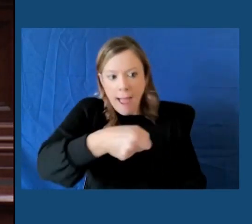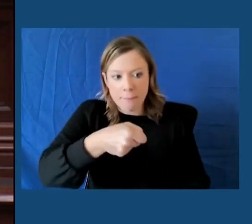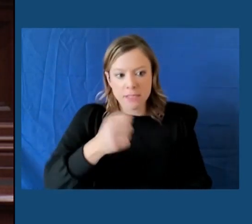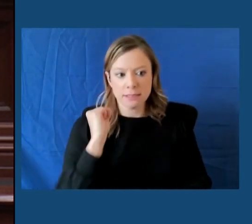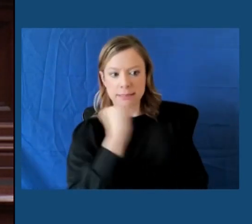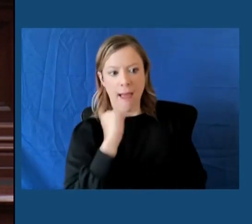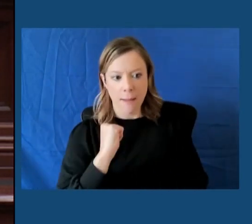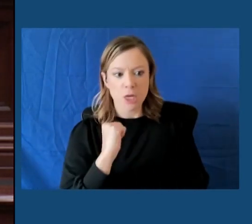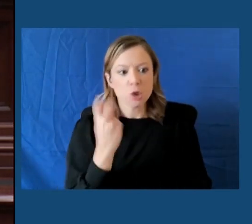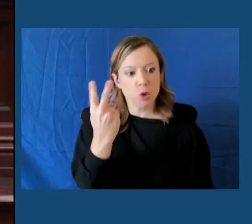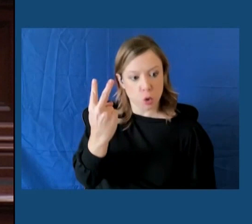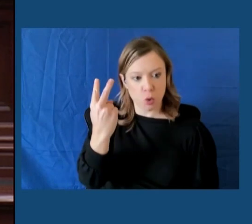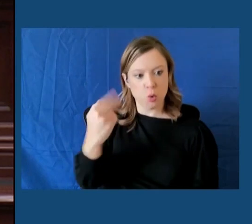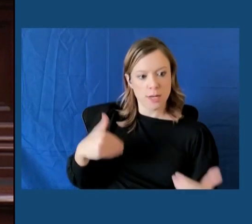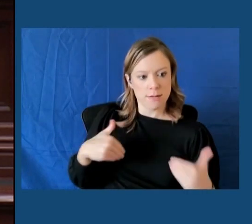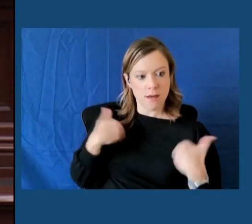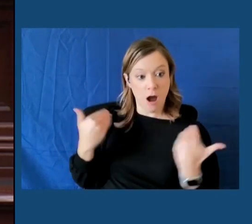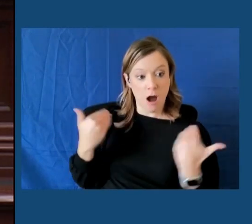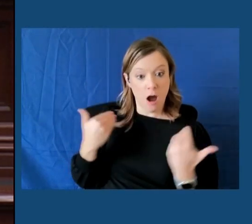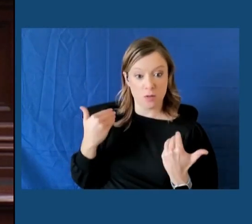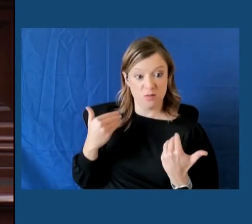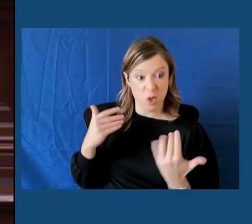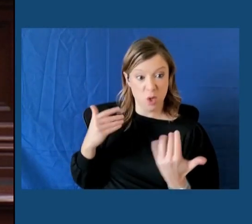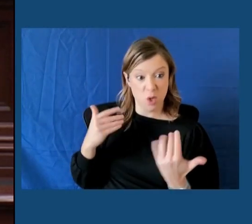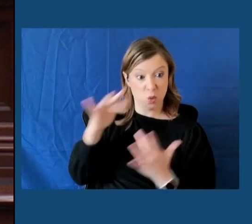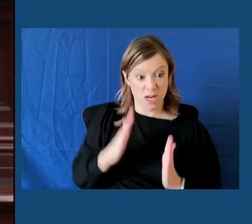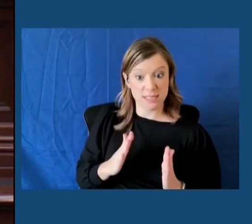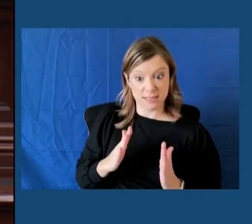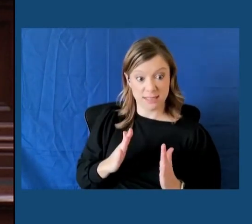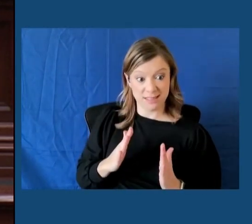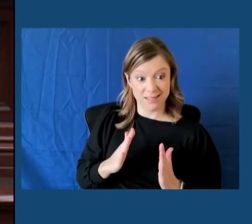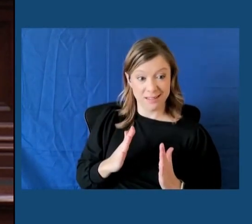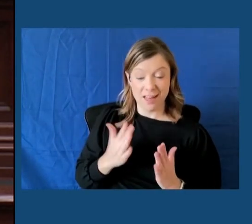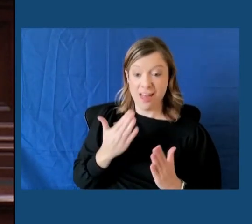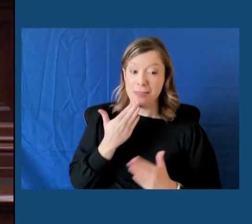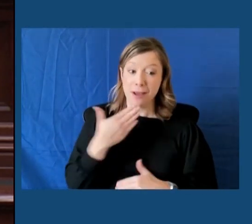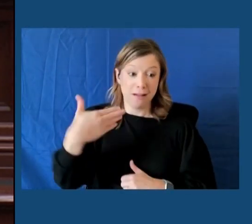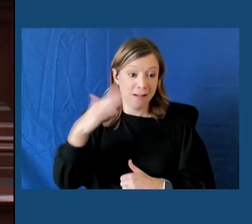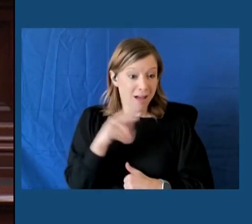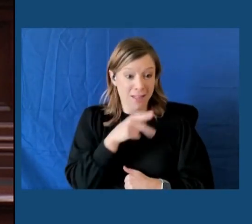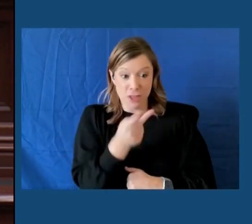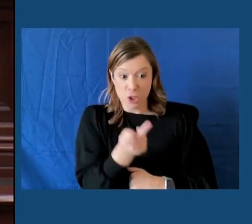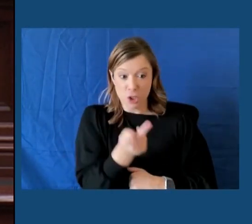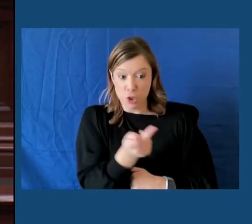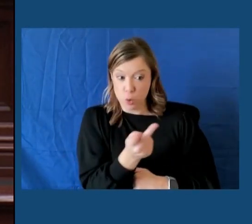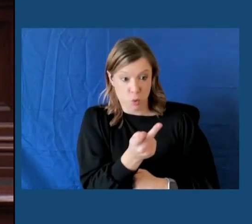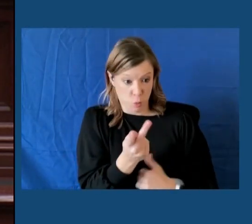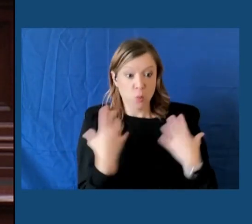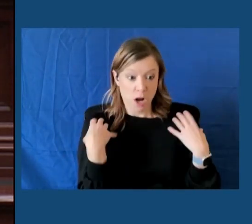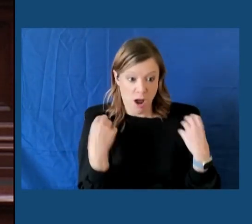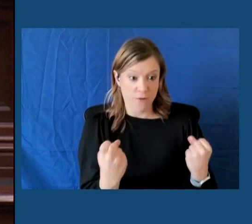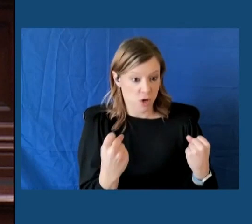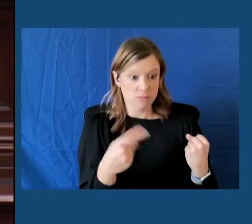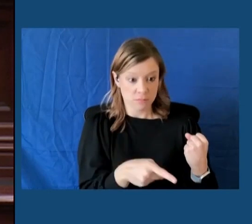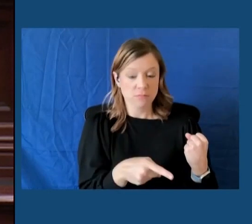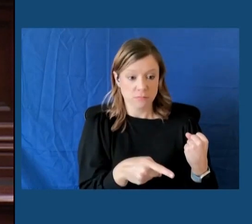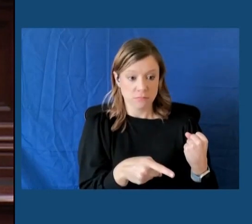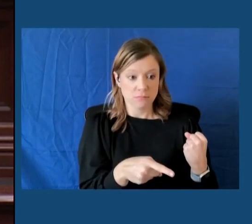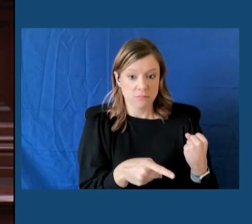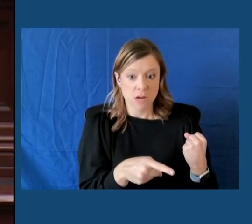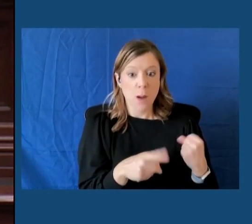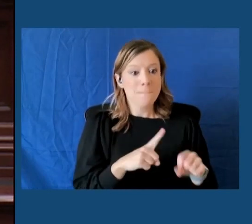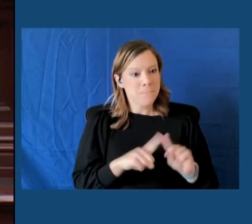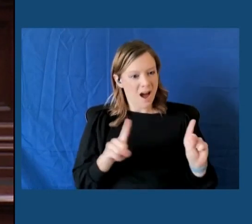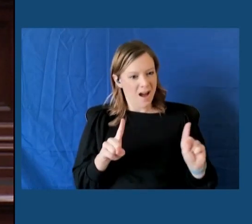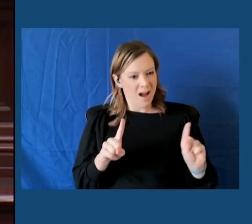Thankfully, the injuries were not life-threatening. But episodes like this extract a vast psychological